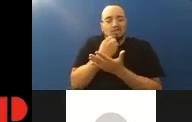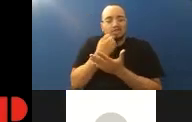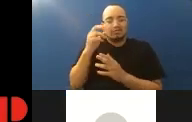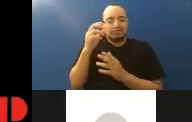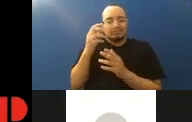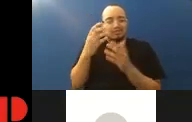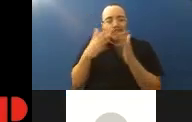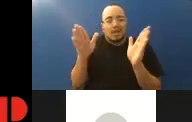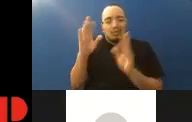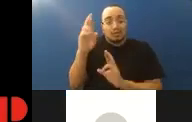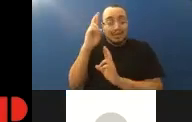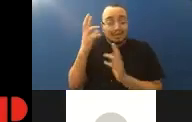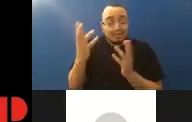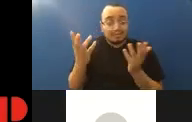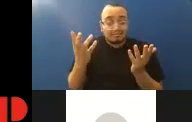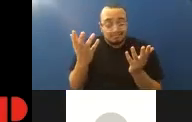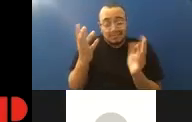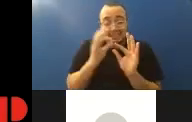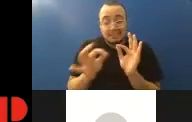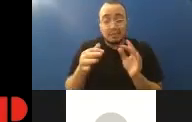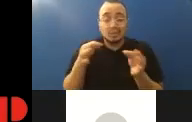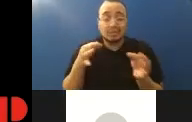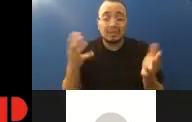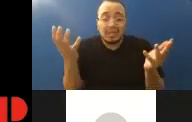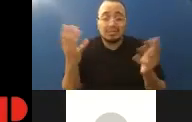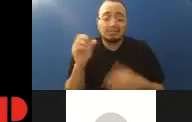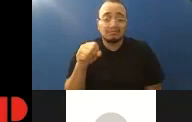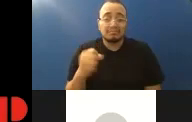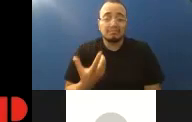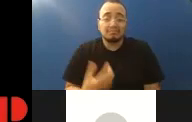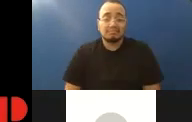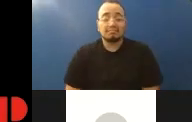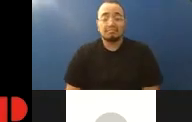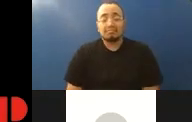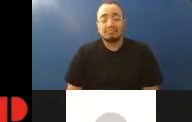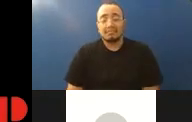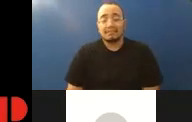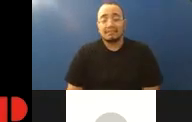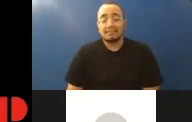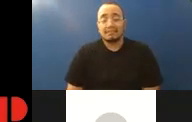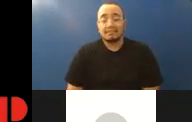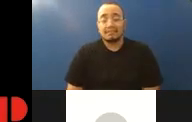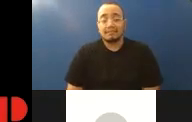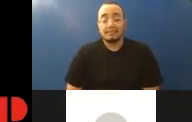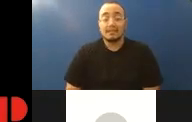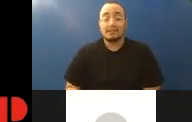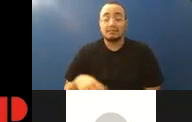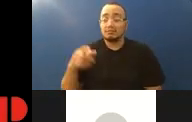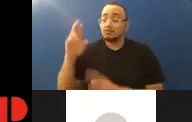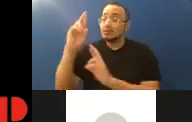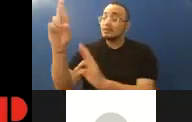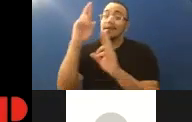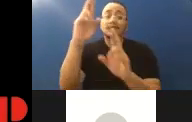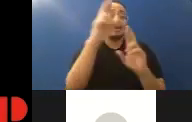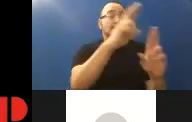is just something plain and simple. Plain and simple. Can I have the same respect that